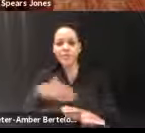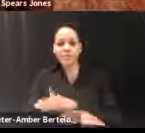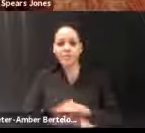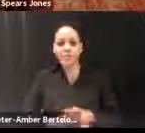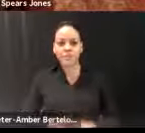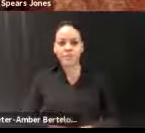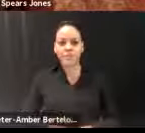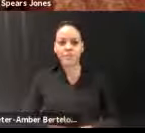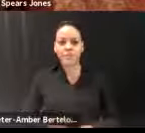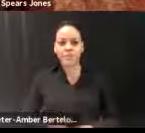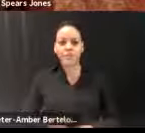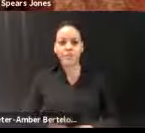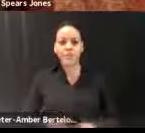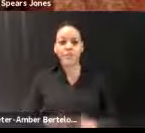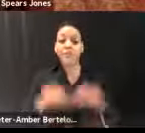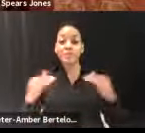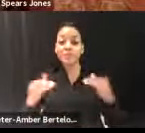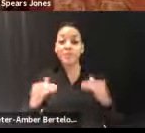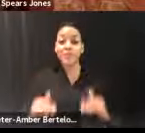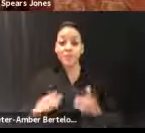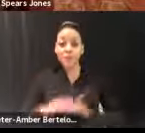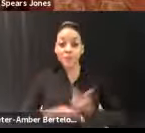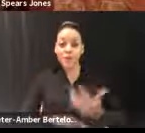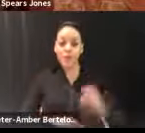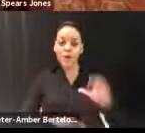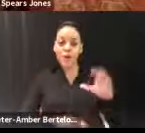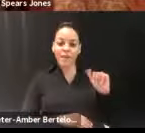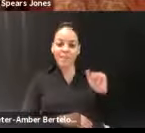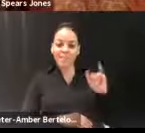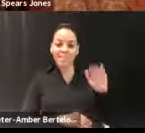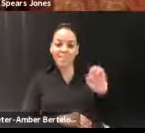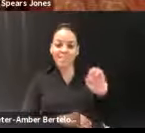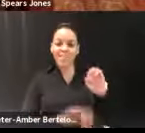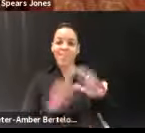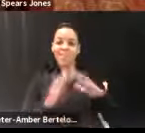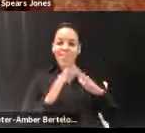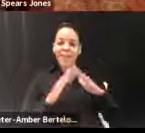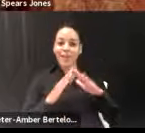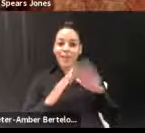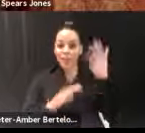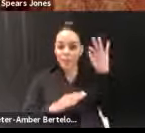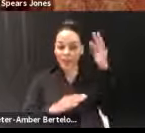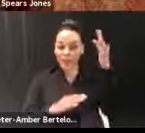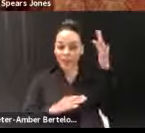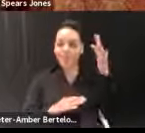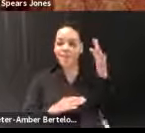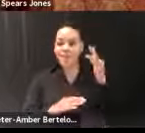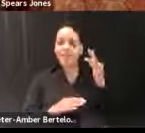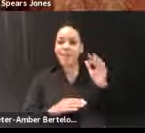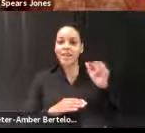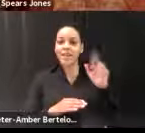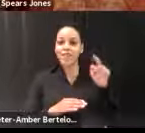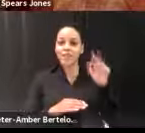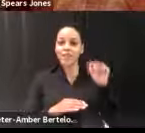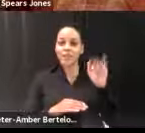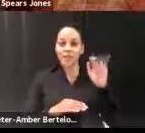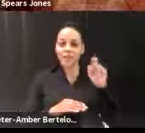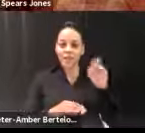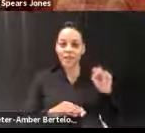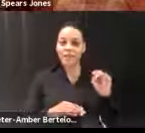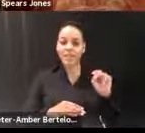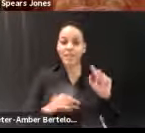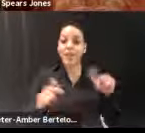Cassy is a town in the south of France, and I was there a couple of years ago when at last Aretha Franklin died. Crying